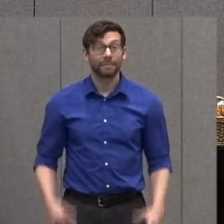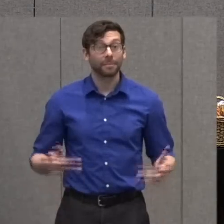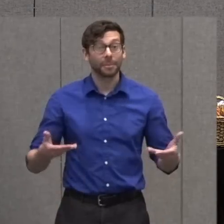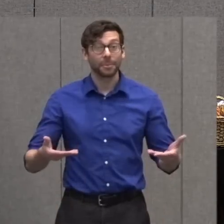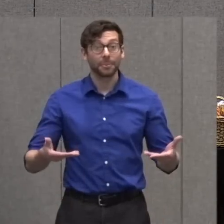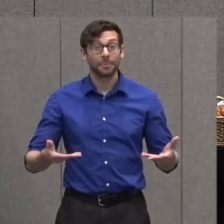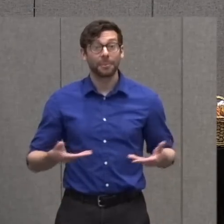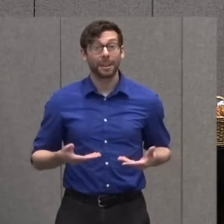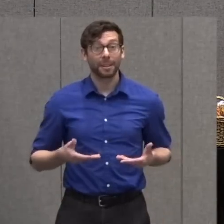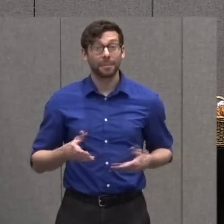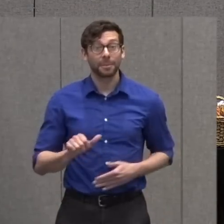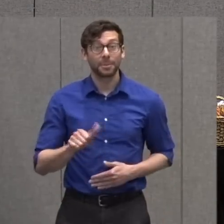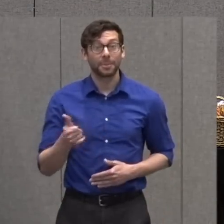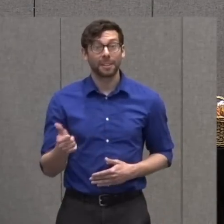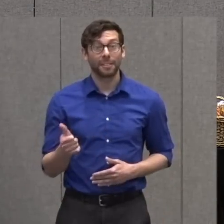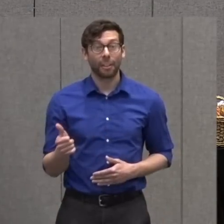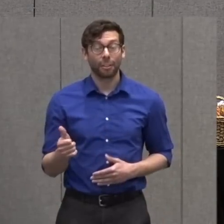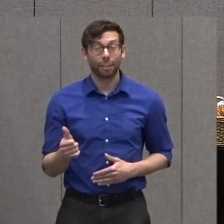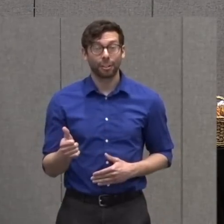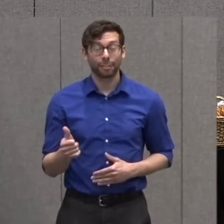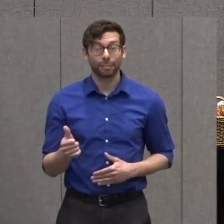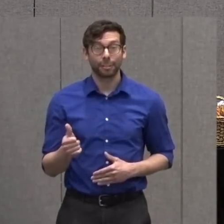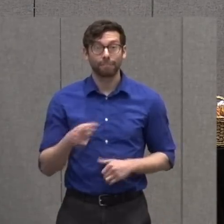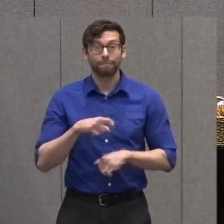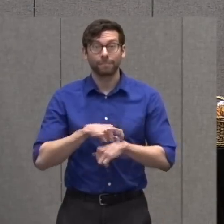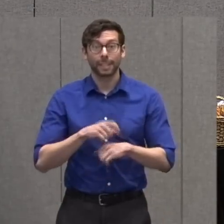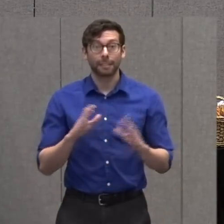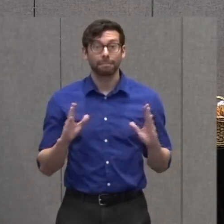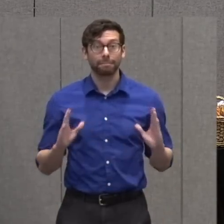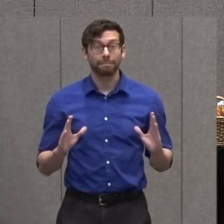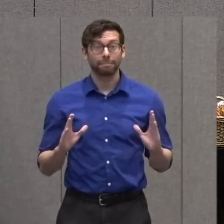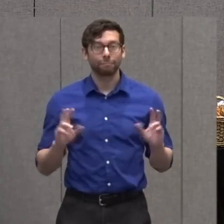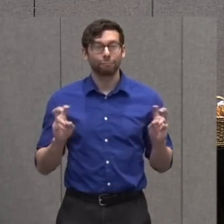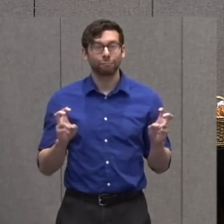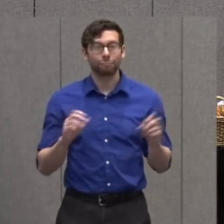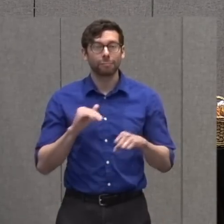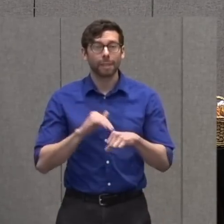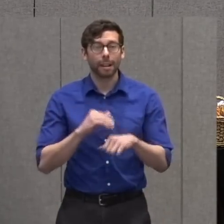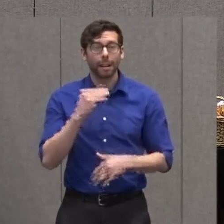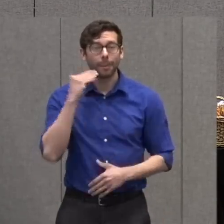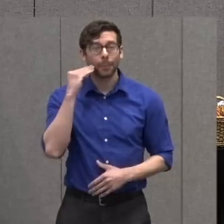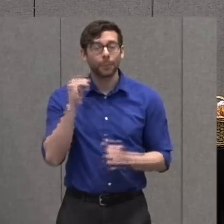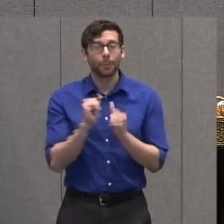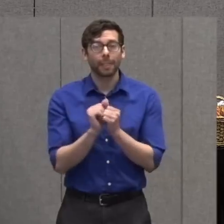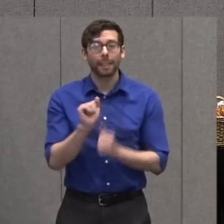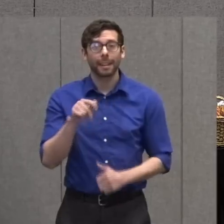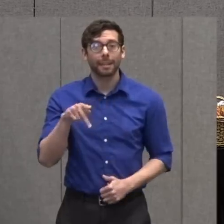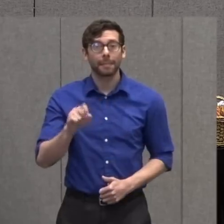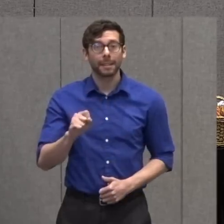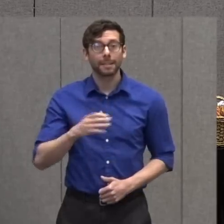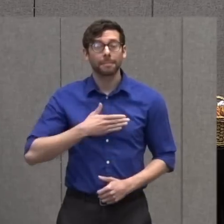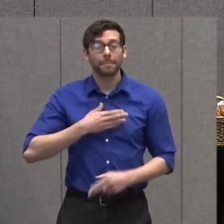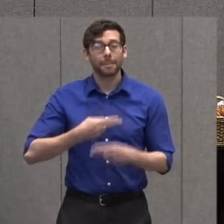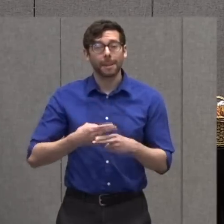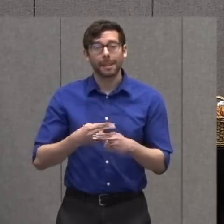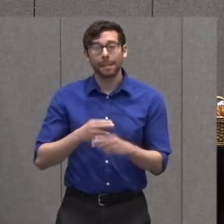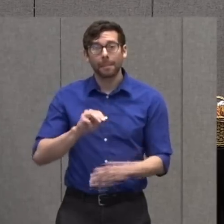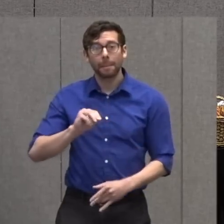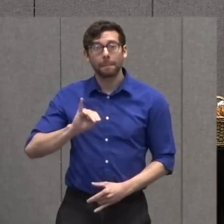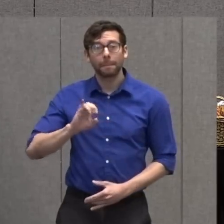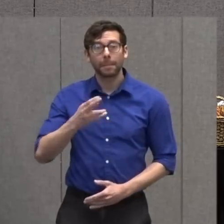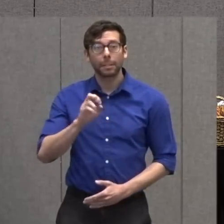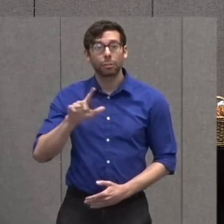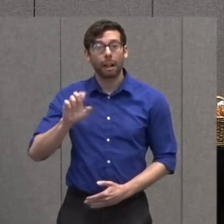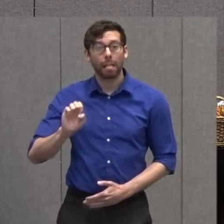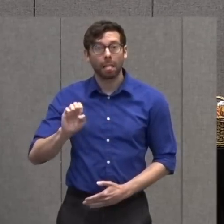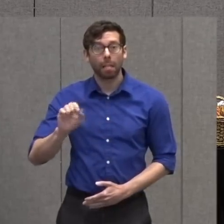Welcome to another version of At Home with APS. My name is Michelle Groth, and I'm going to be